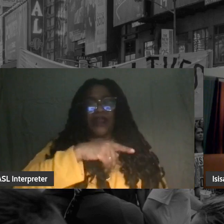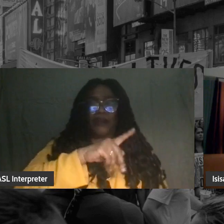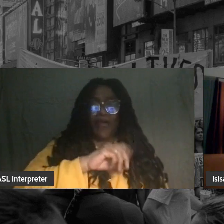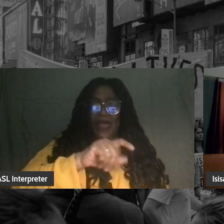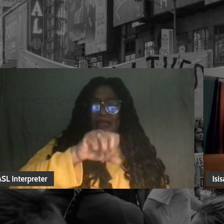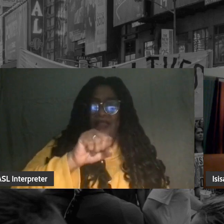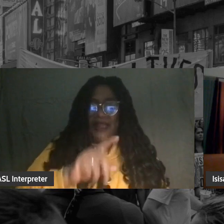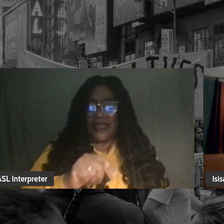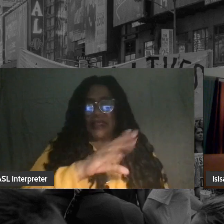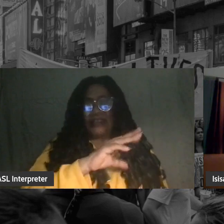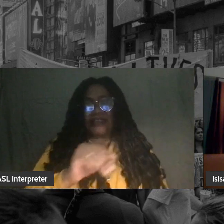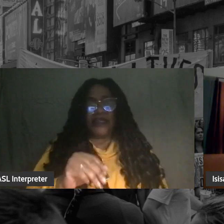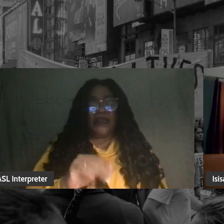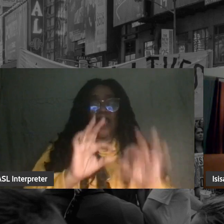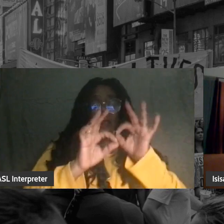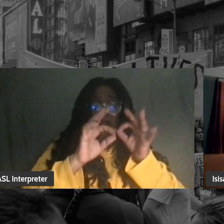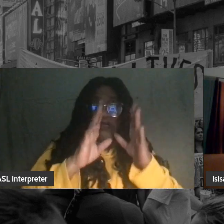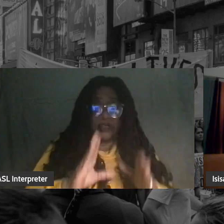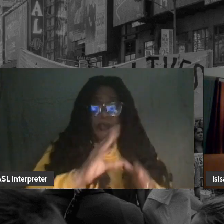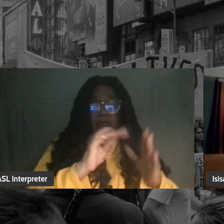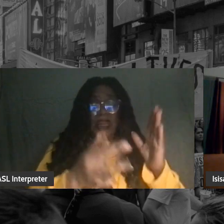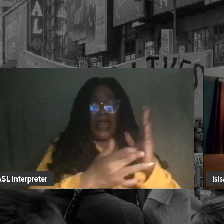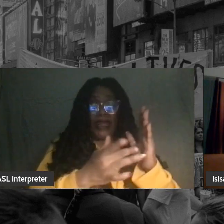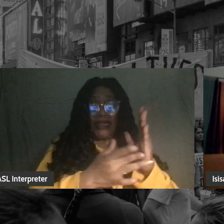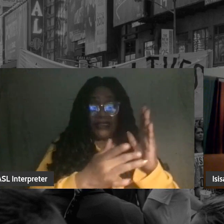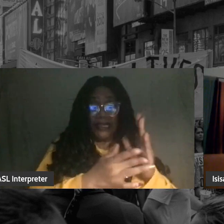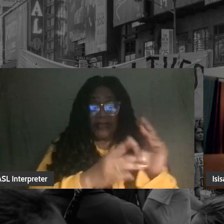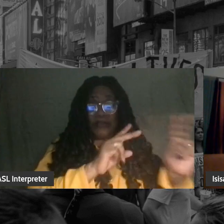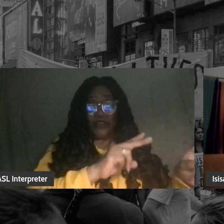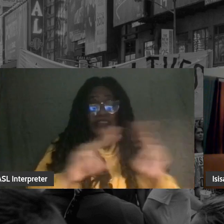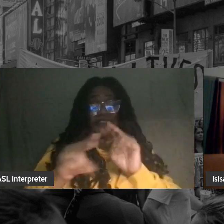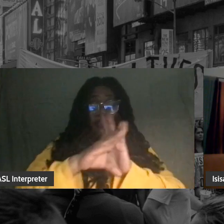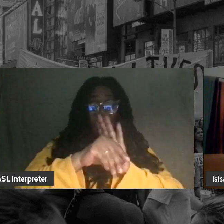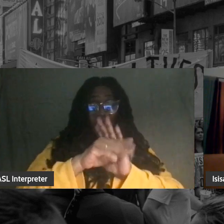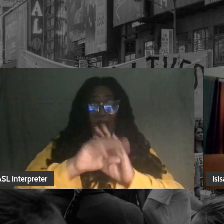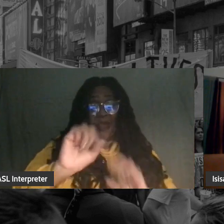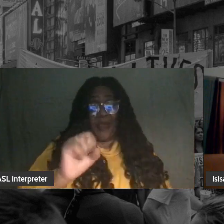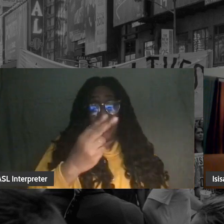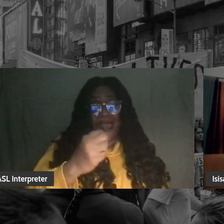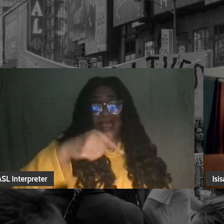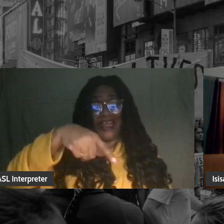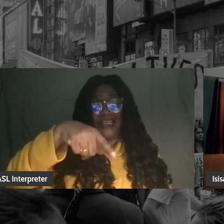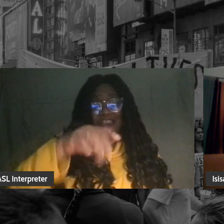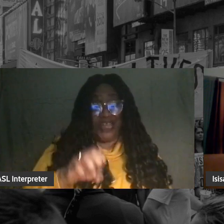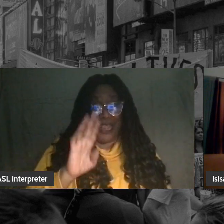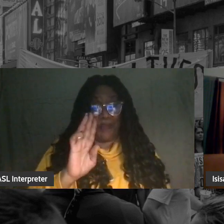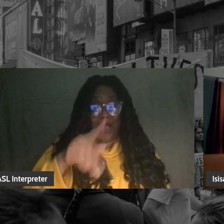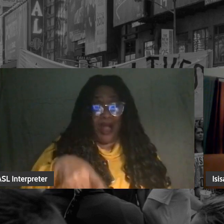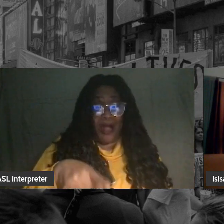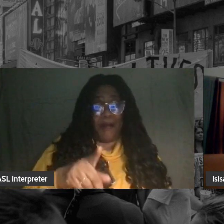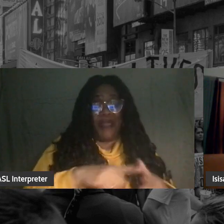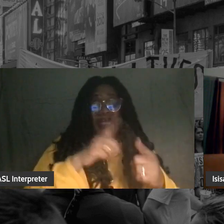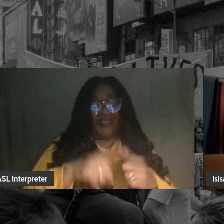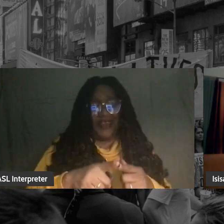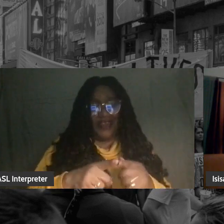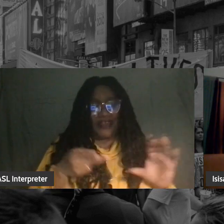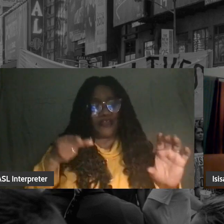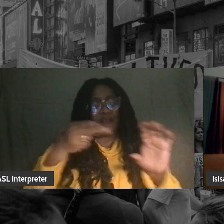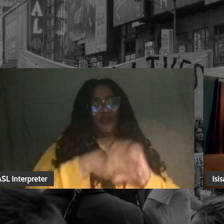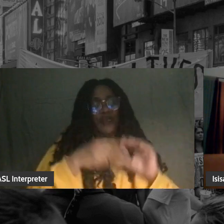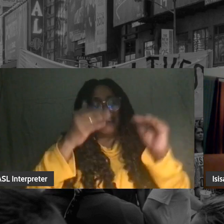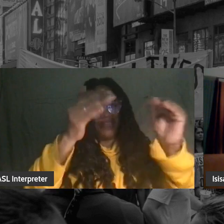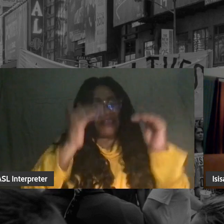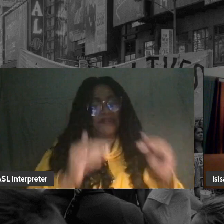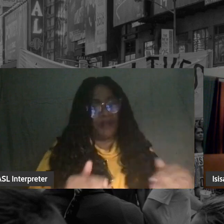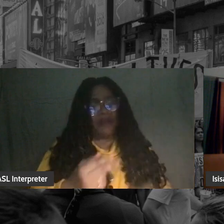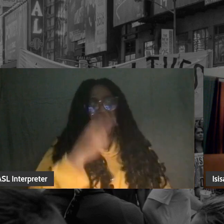and our technical crew. Be sure to watch Derek Middleton's film Shape Up on Eventive, and join us next month when there are two short